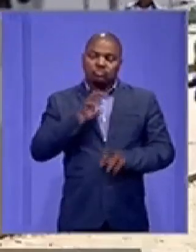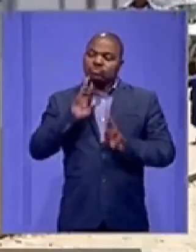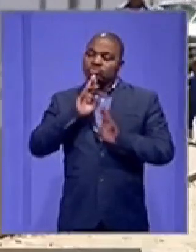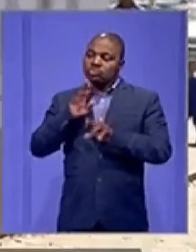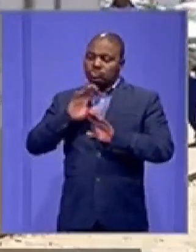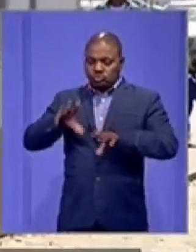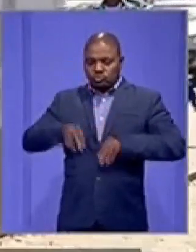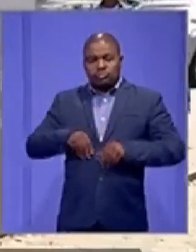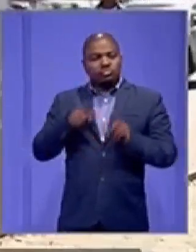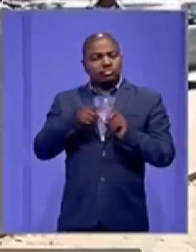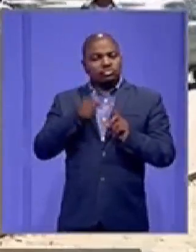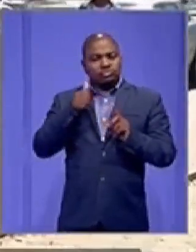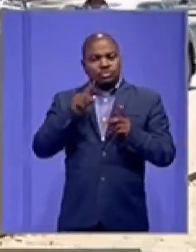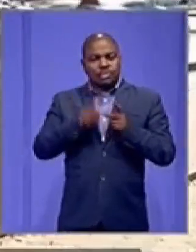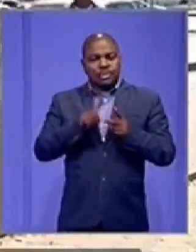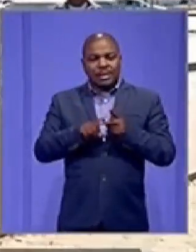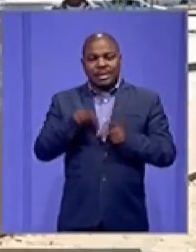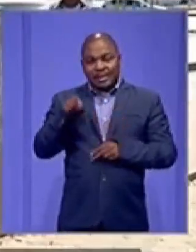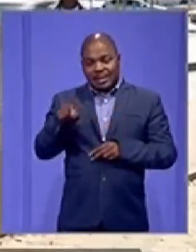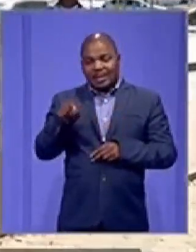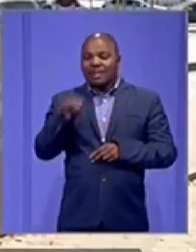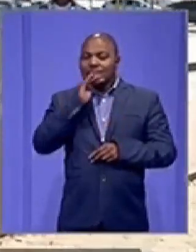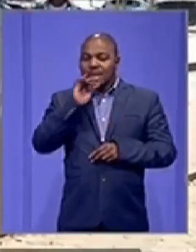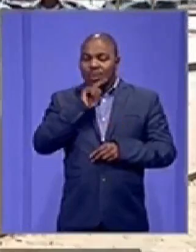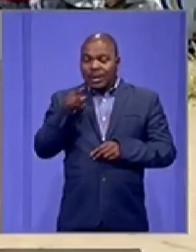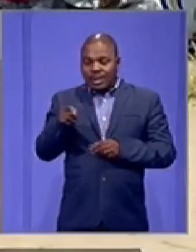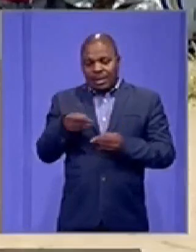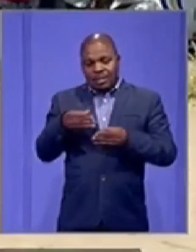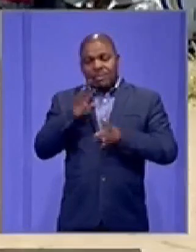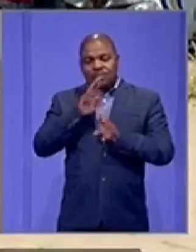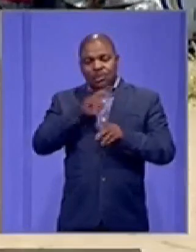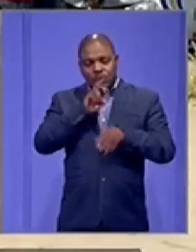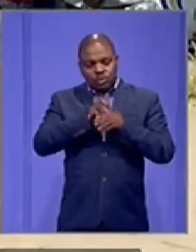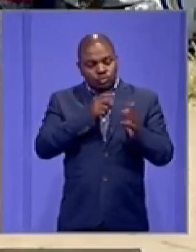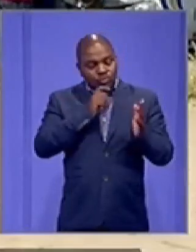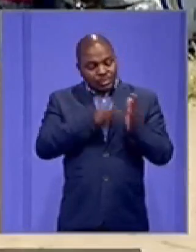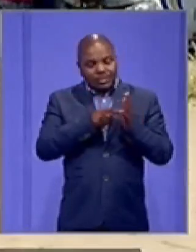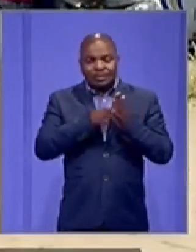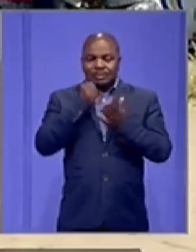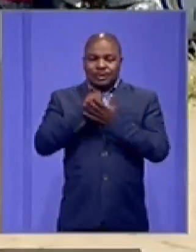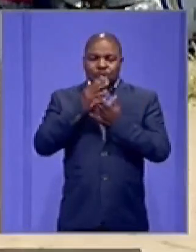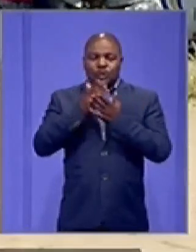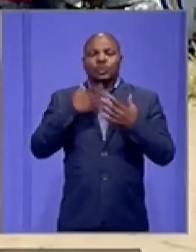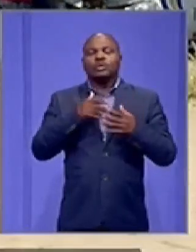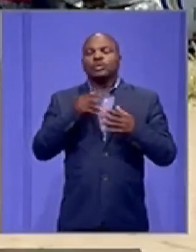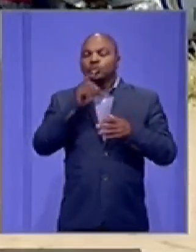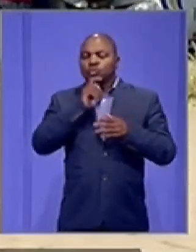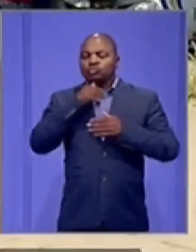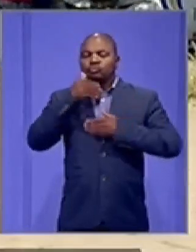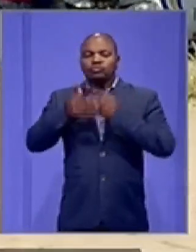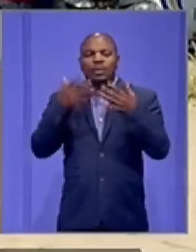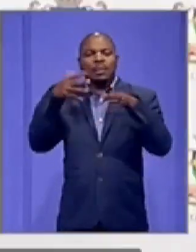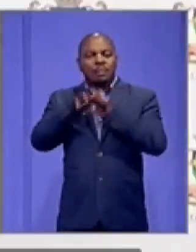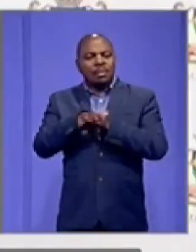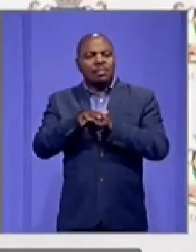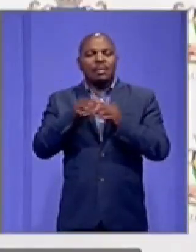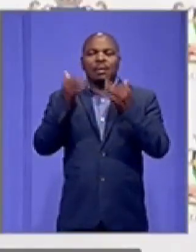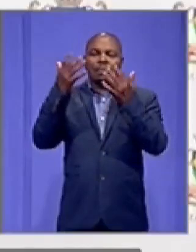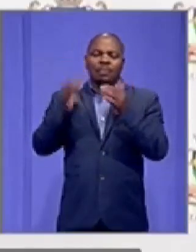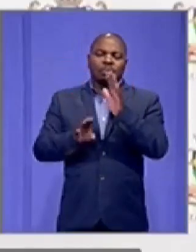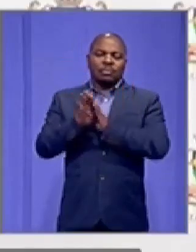eno mme e bolela gore dipholo tsa yone di tshwanetse go dirisiwa go tlhama maano a tsamaiso a siameng le go tlhabolola tekanyetsokabo.